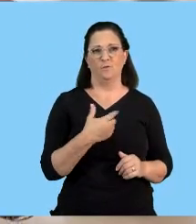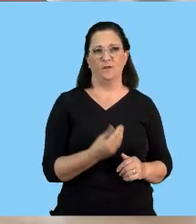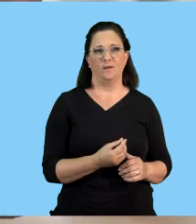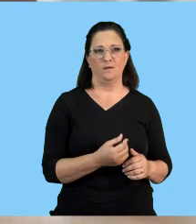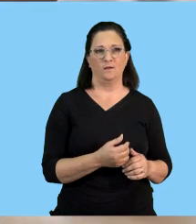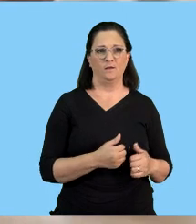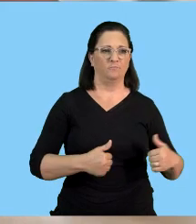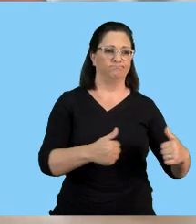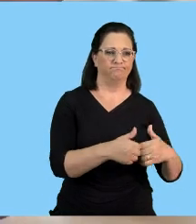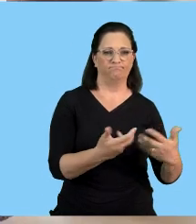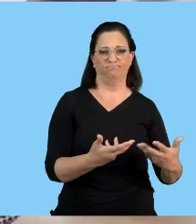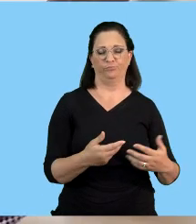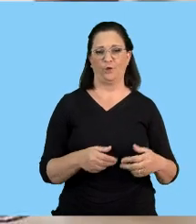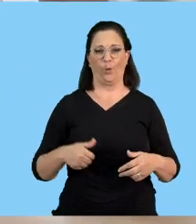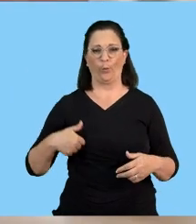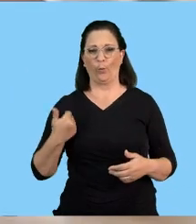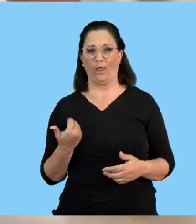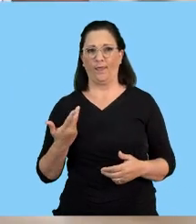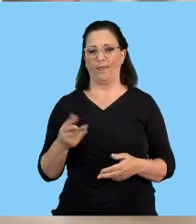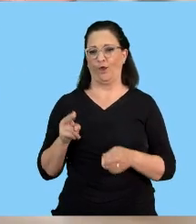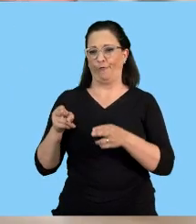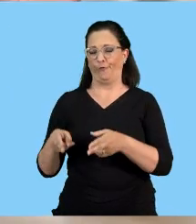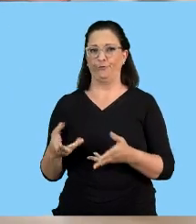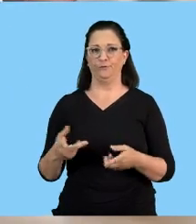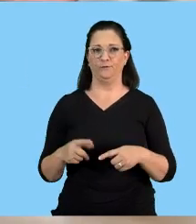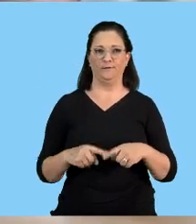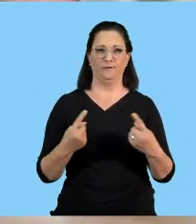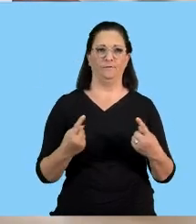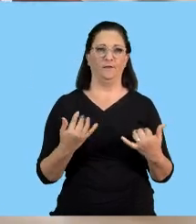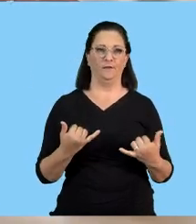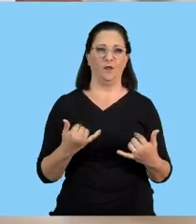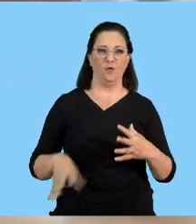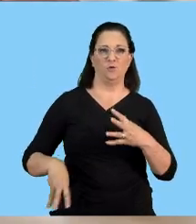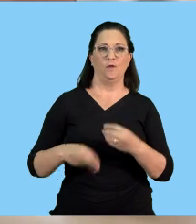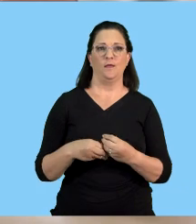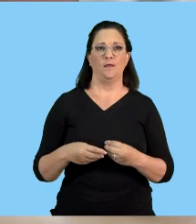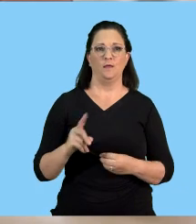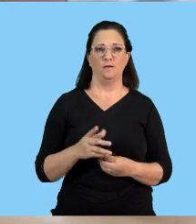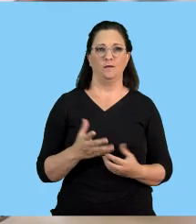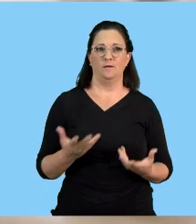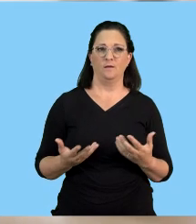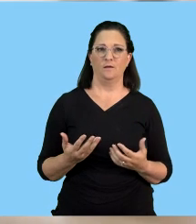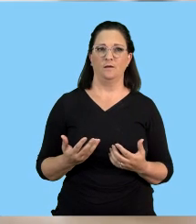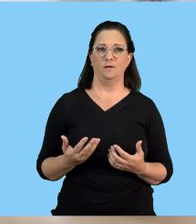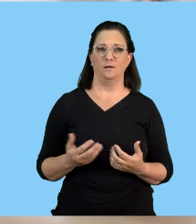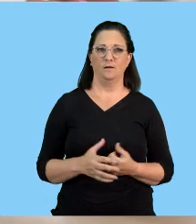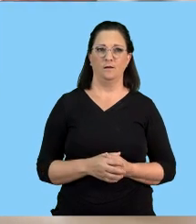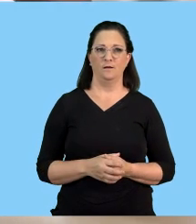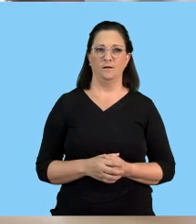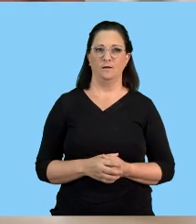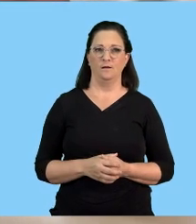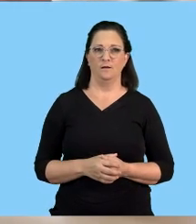dance, weddings, funerals. So I decided as part of my business growth, I'm going to add maybe cars in my